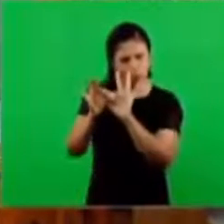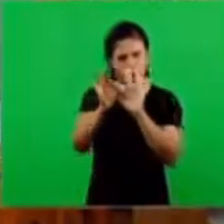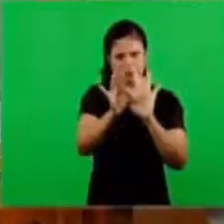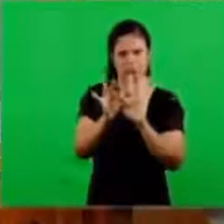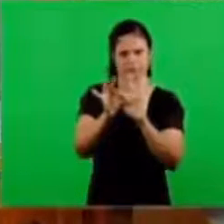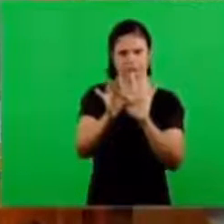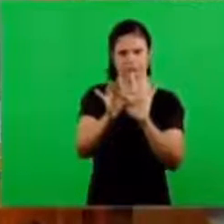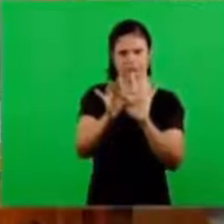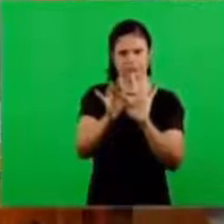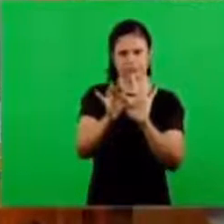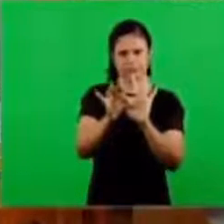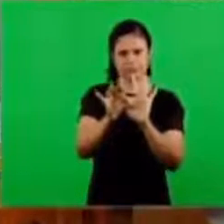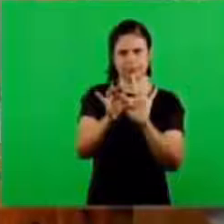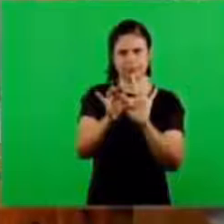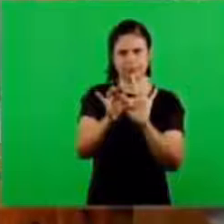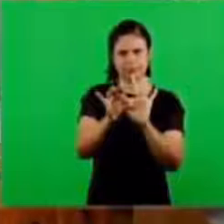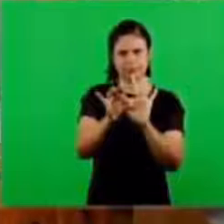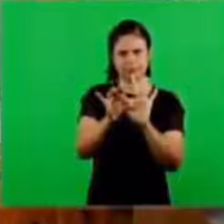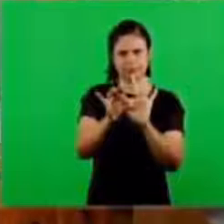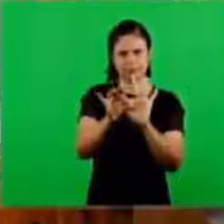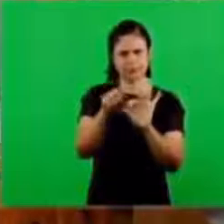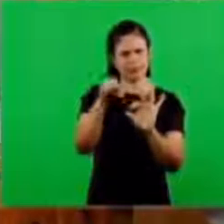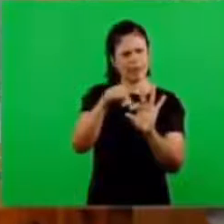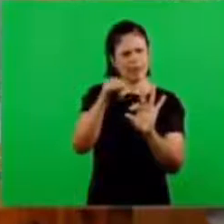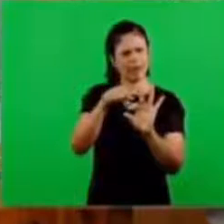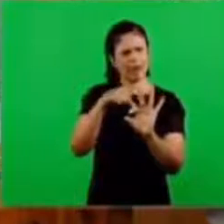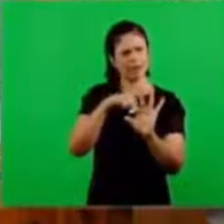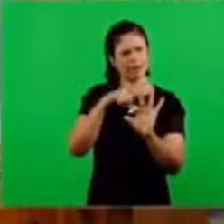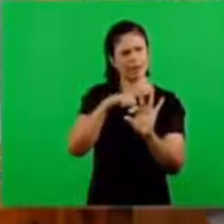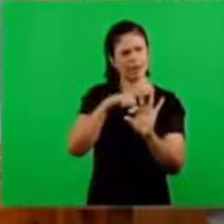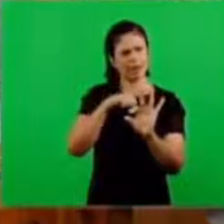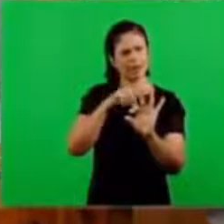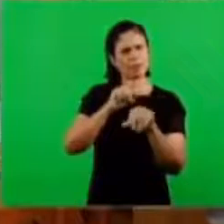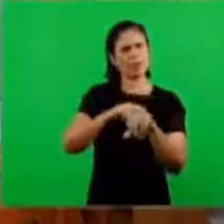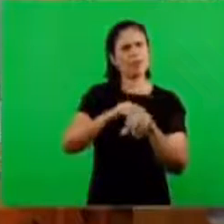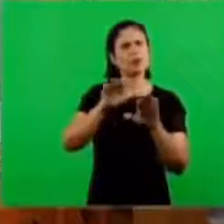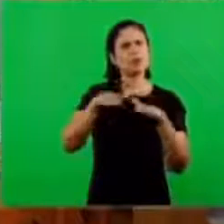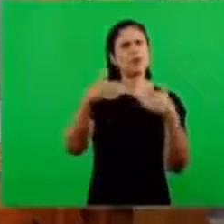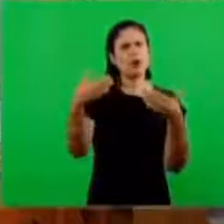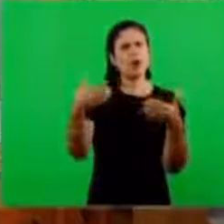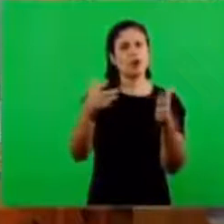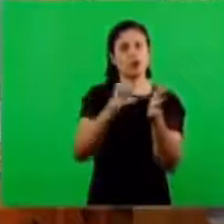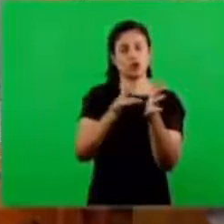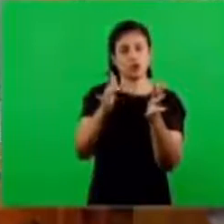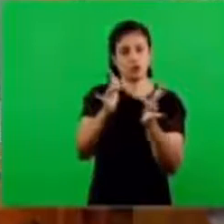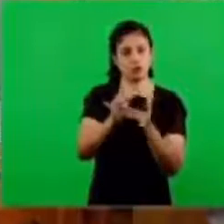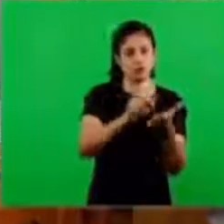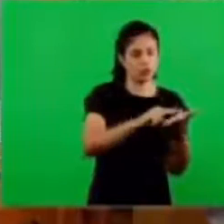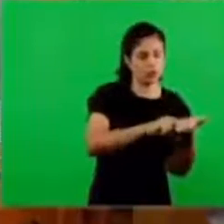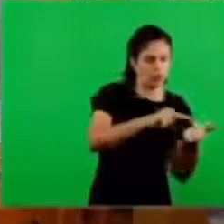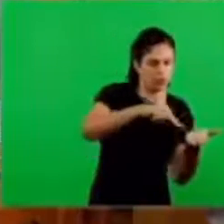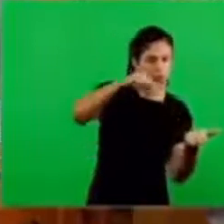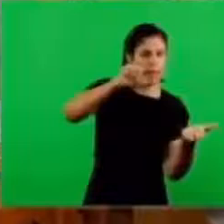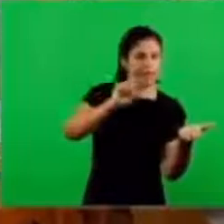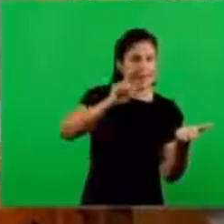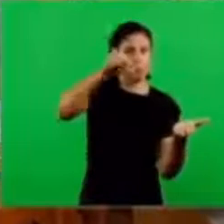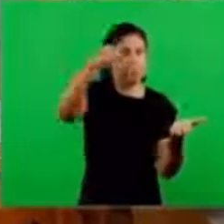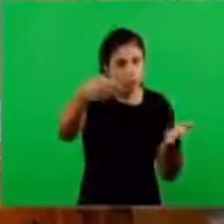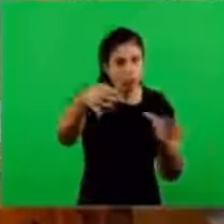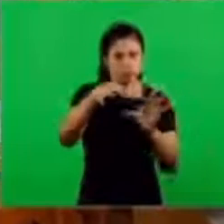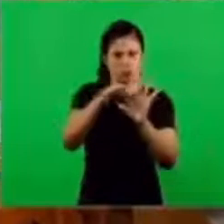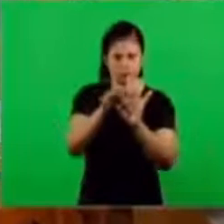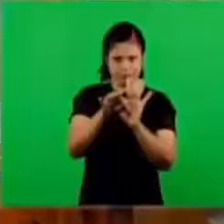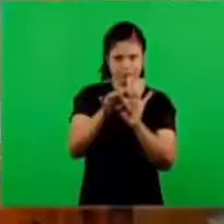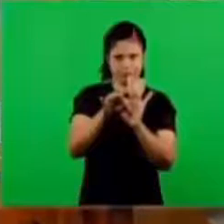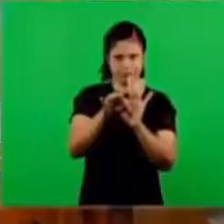Fellowship. It only existed after the resurrection. When the